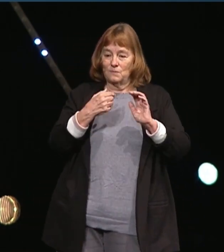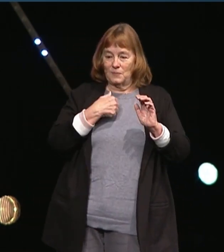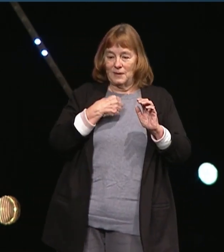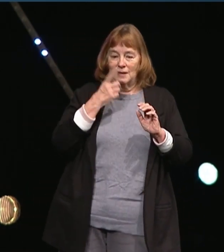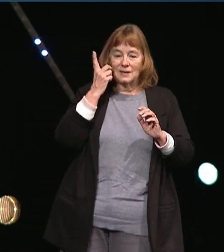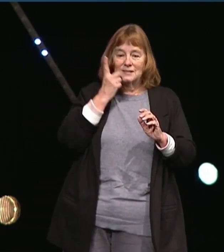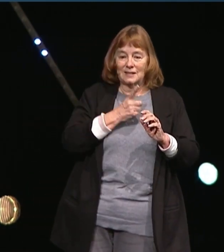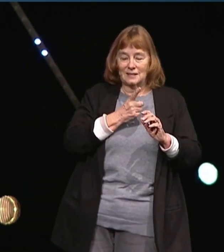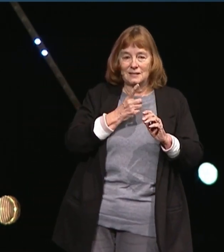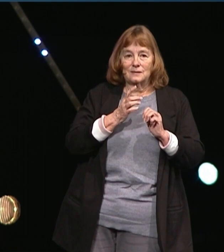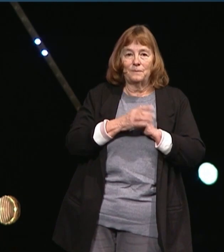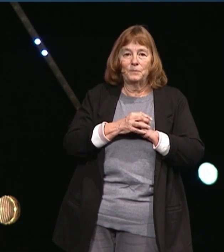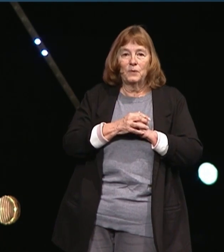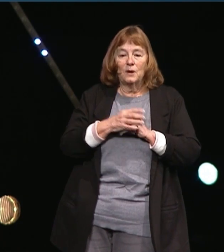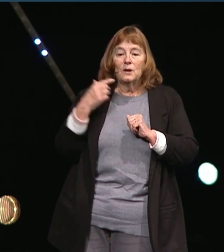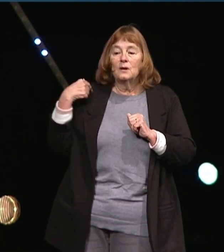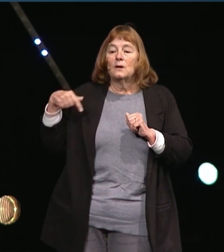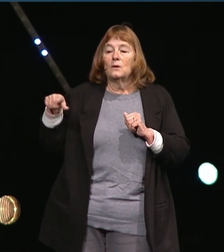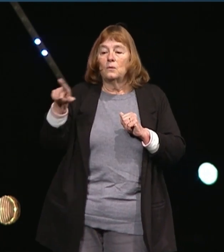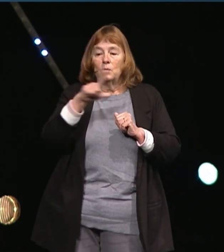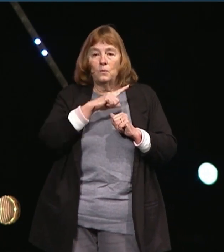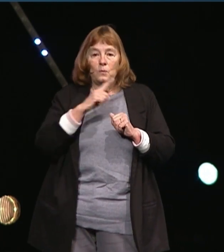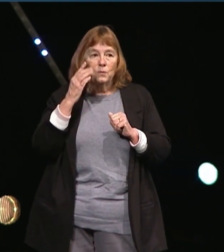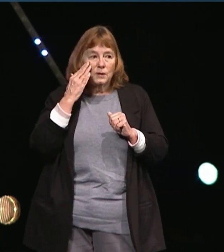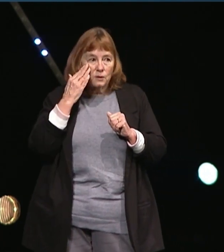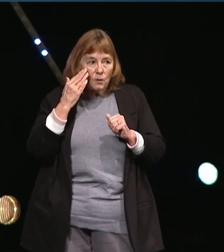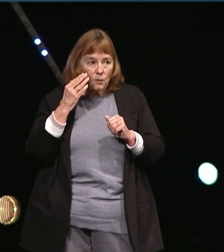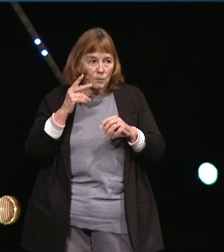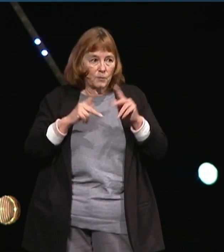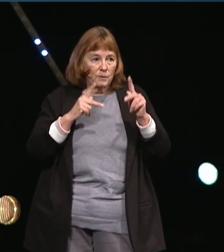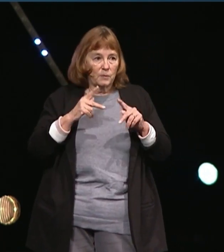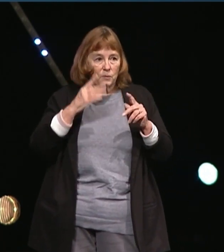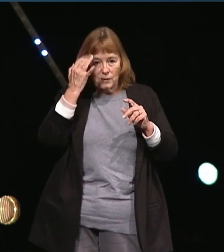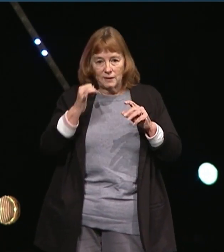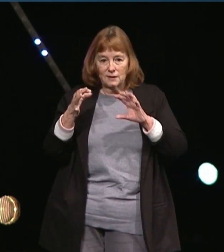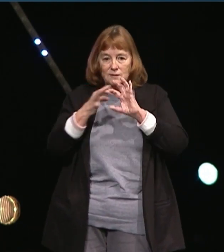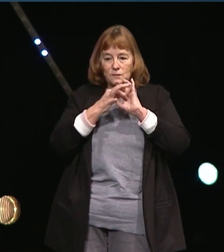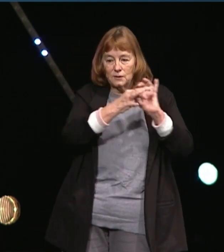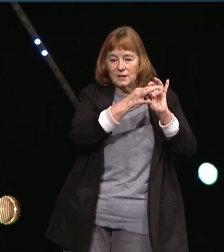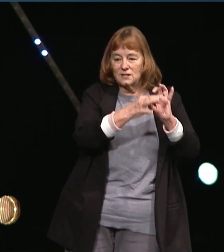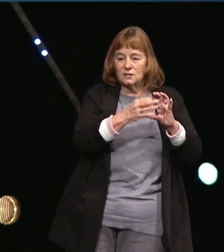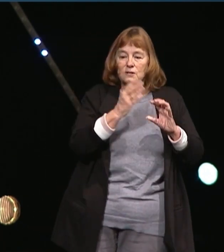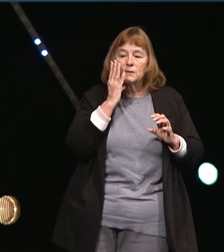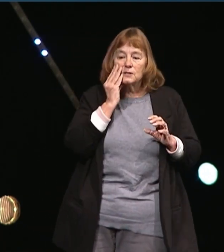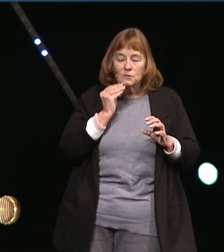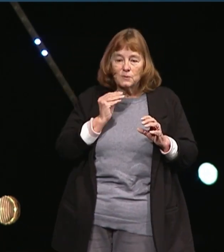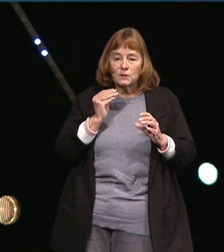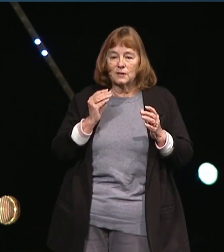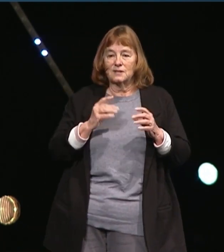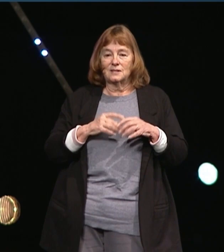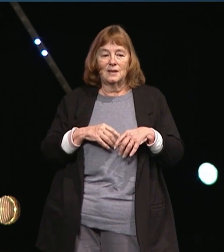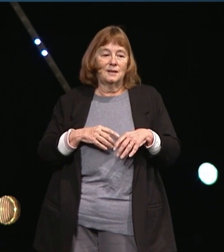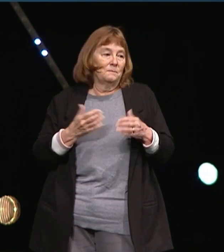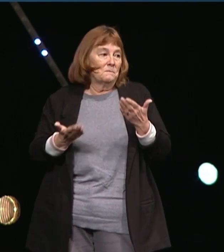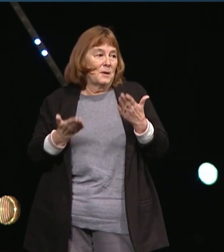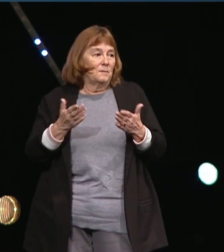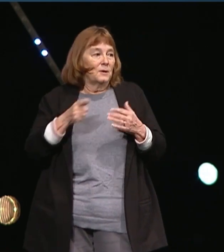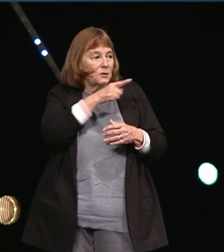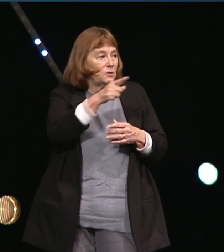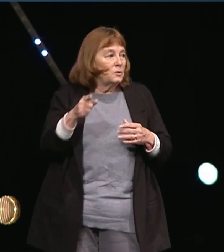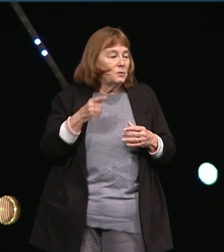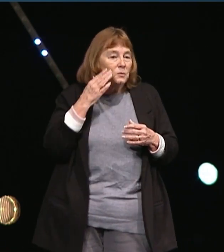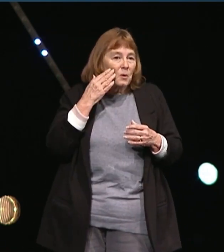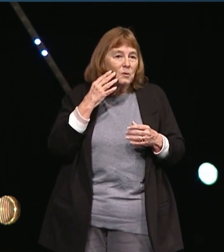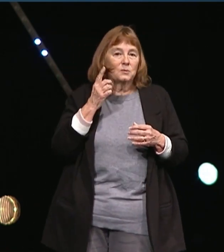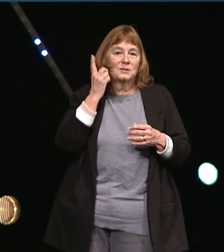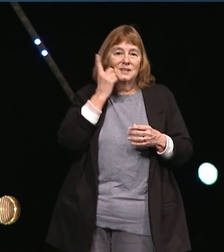Dennis Drake. We all know people based on relationship and experiences different. So how you know Dennis might be